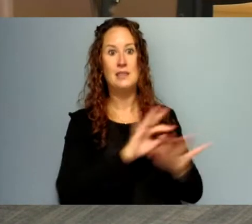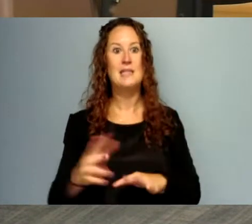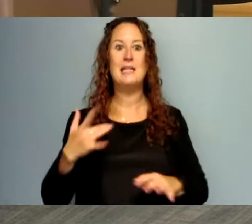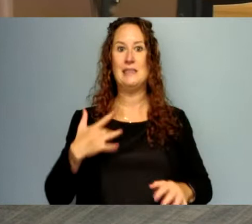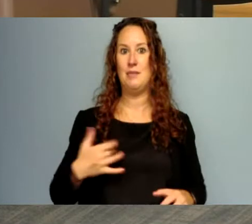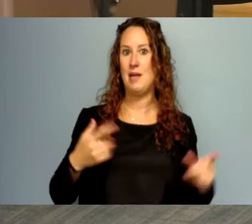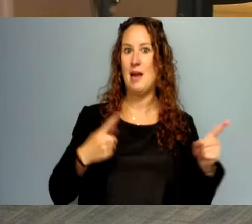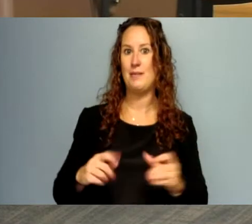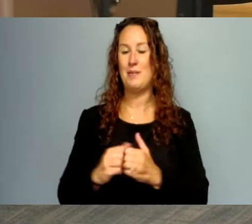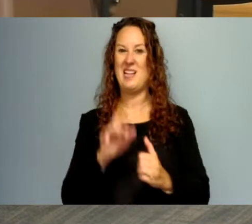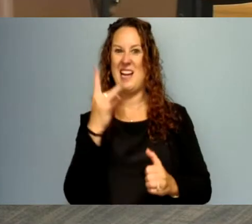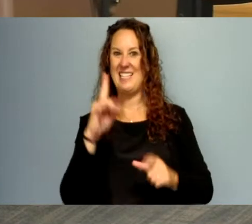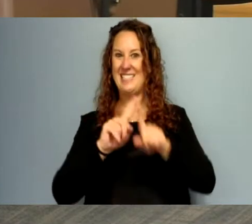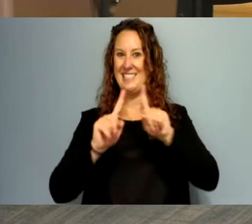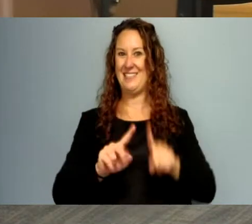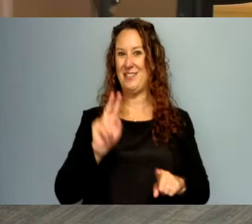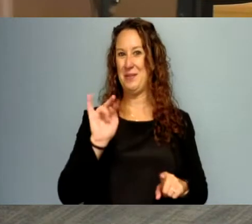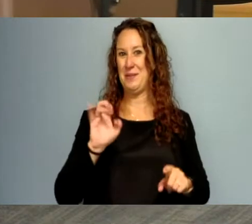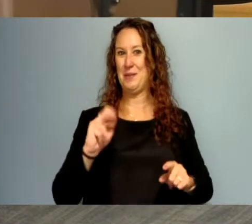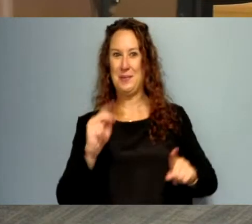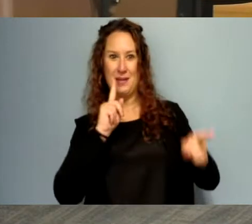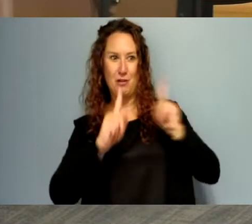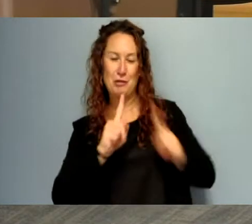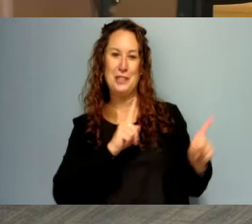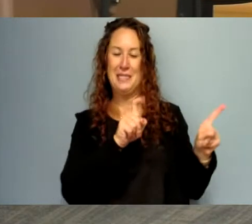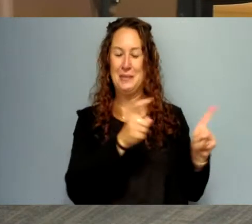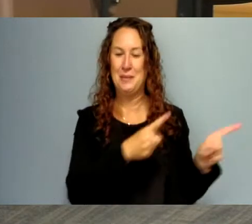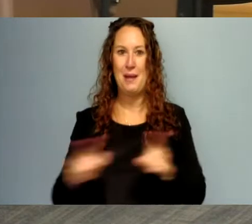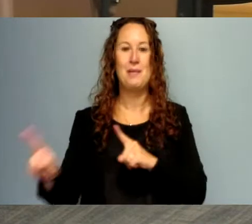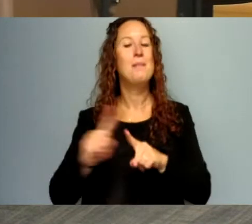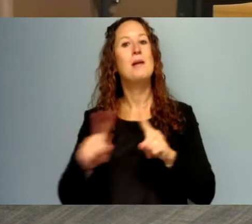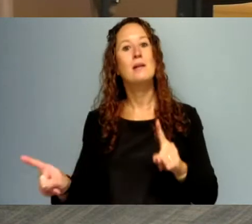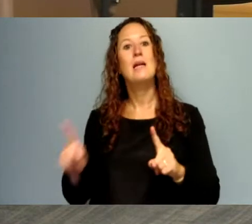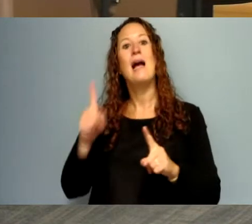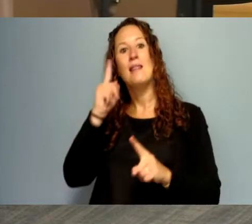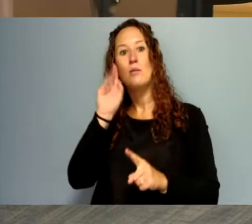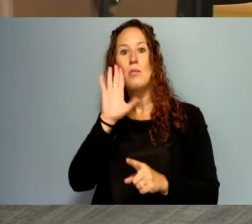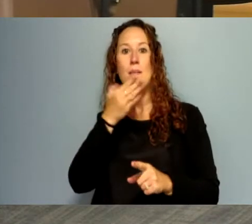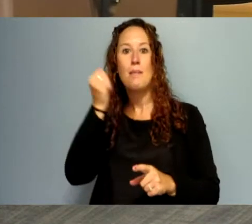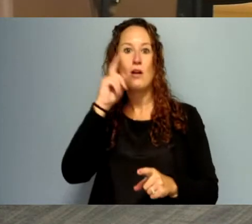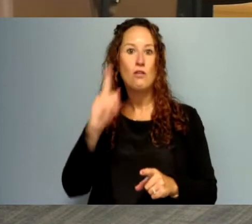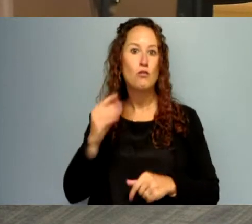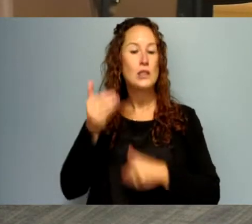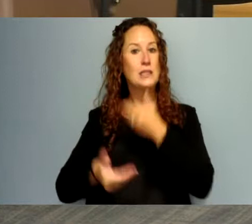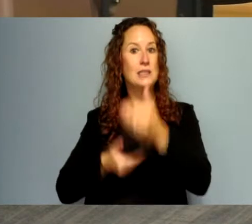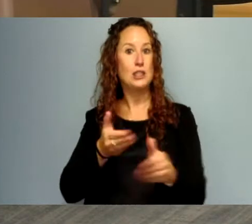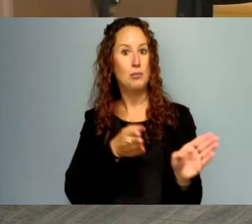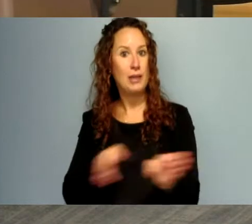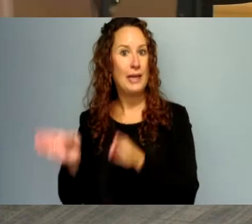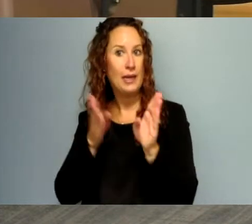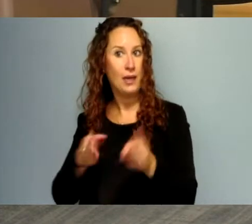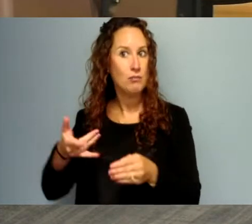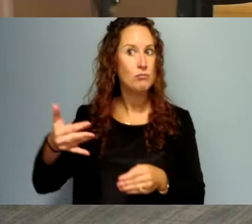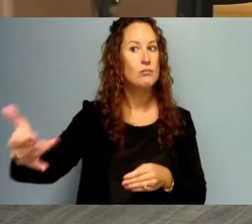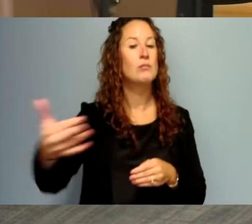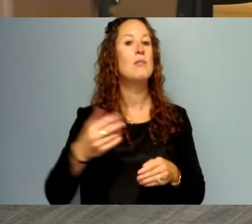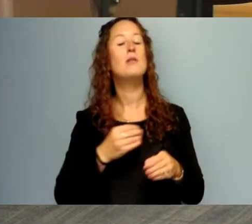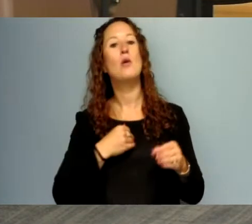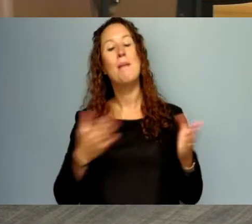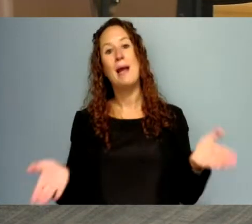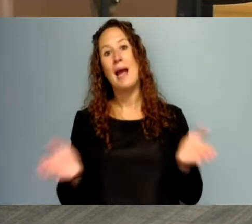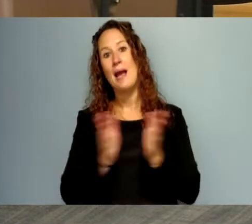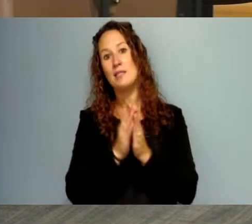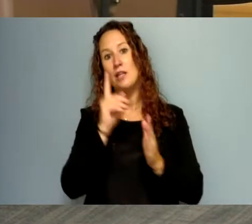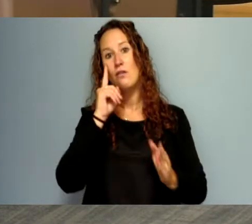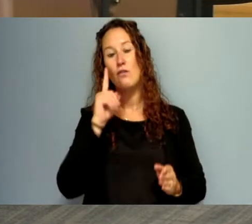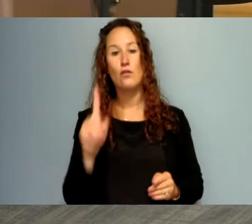bargaining agreements that need to be negotiated. I also think it would be better for succession planning. So I am asking